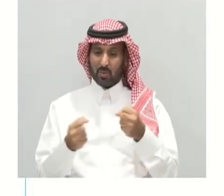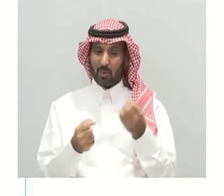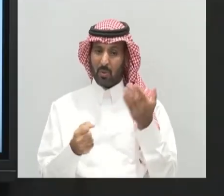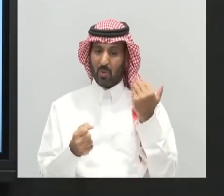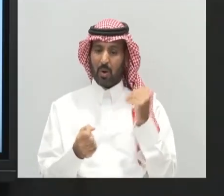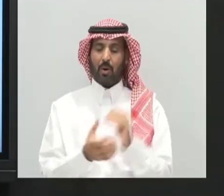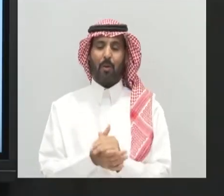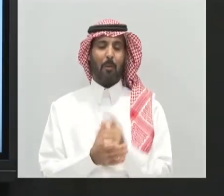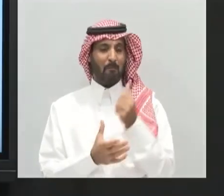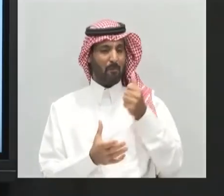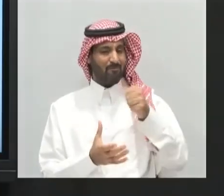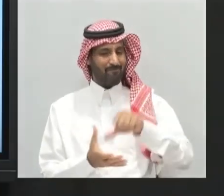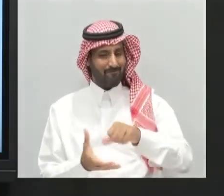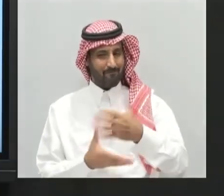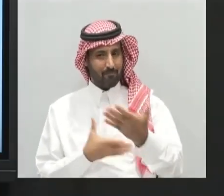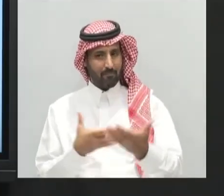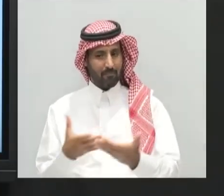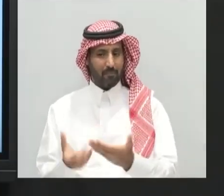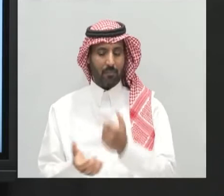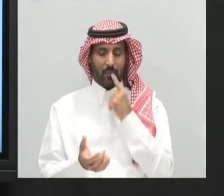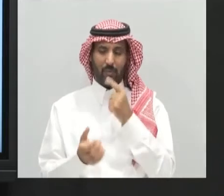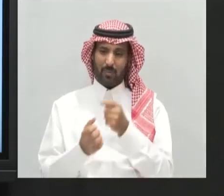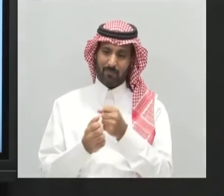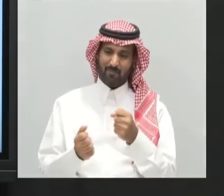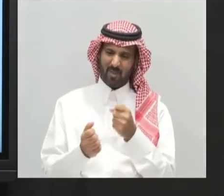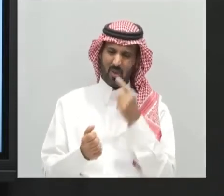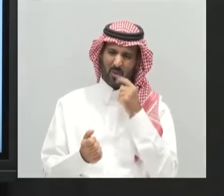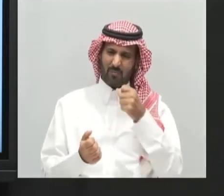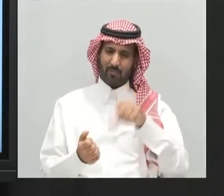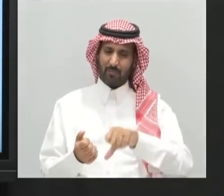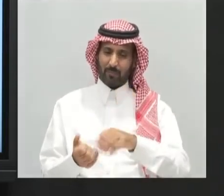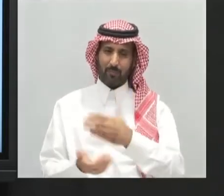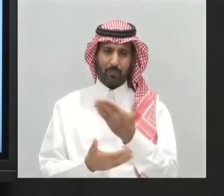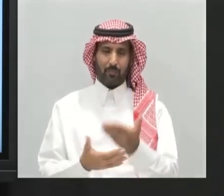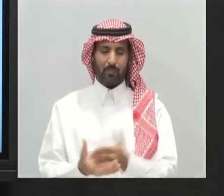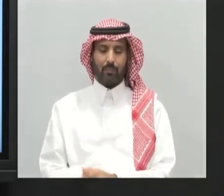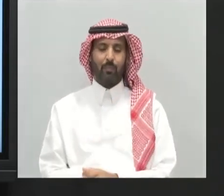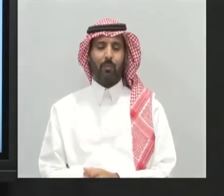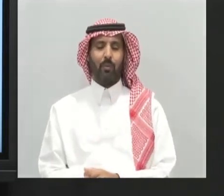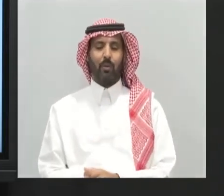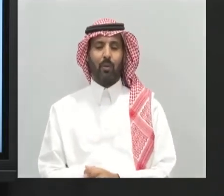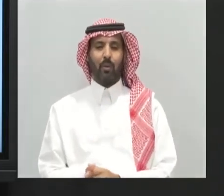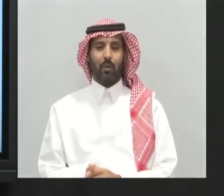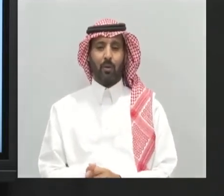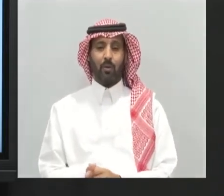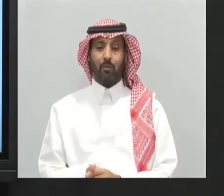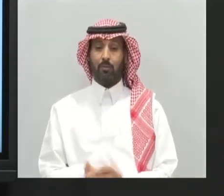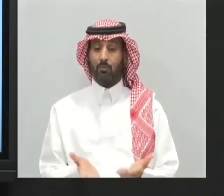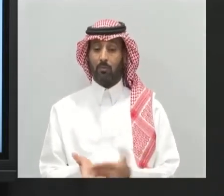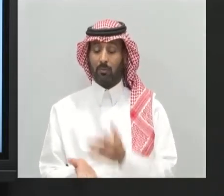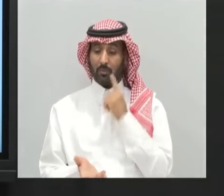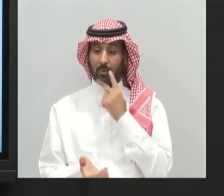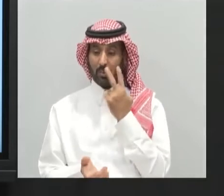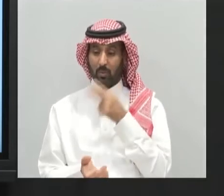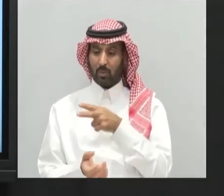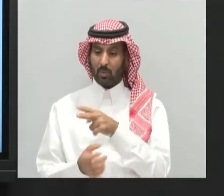So this is also a bad thing when we are in an awkward situation like this, whether we got